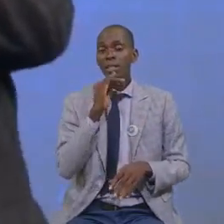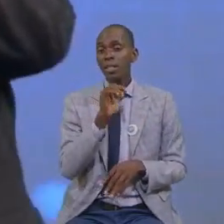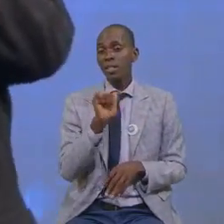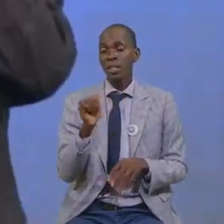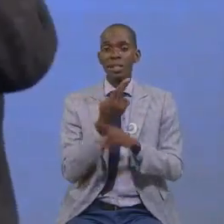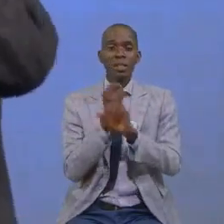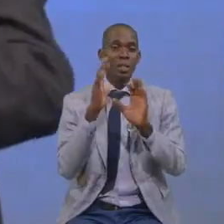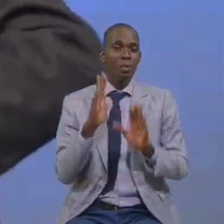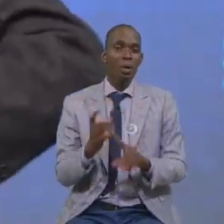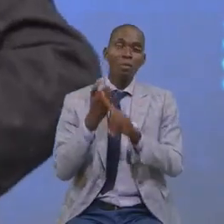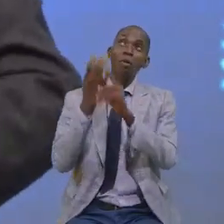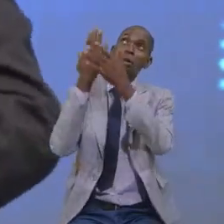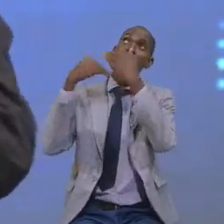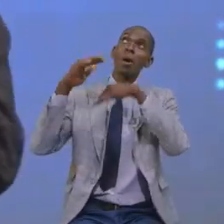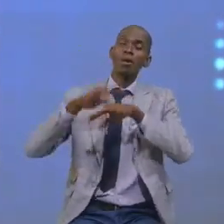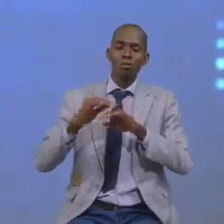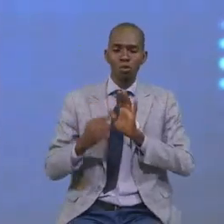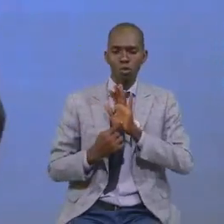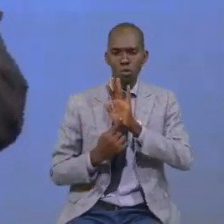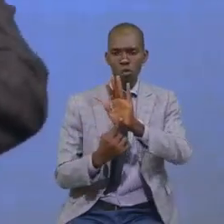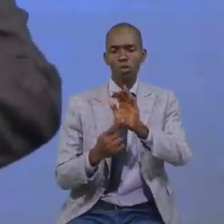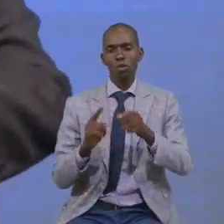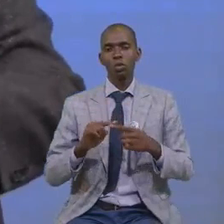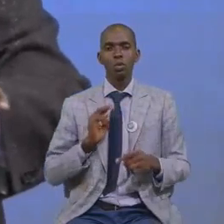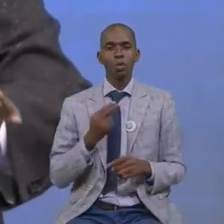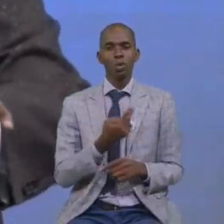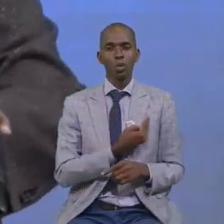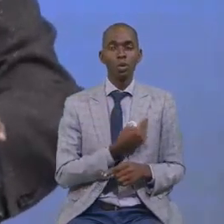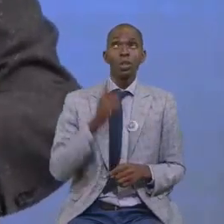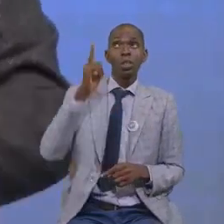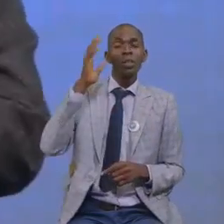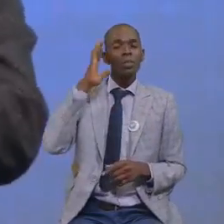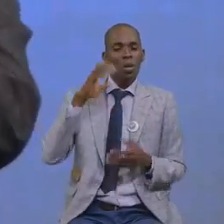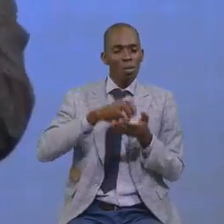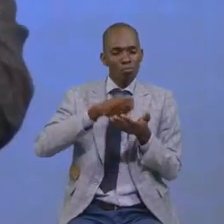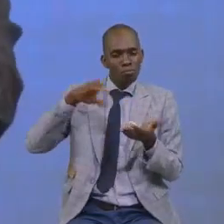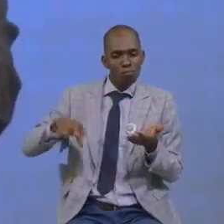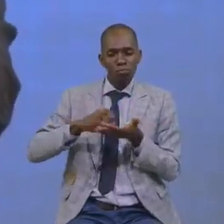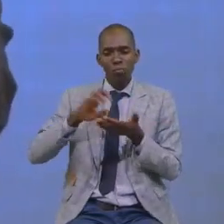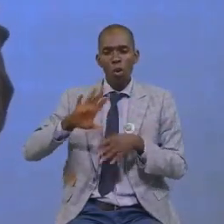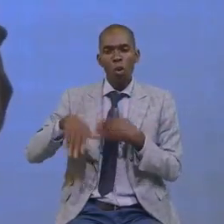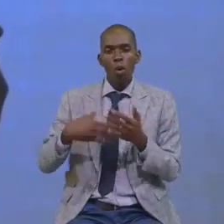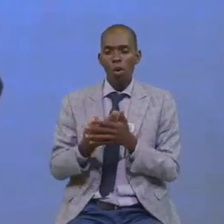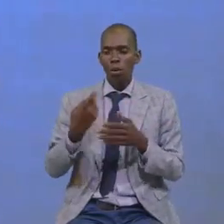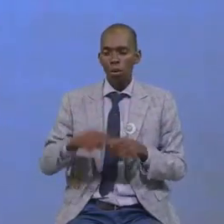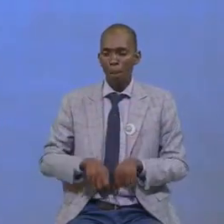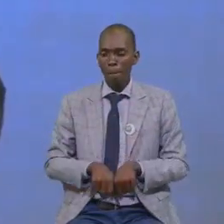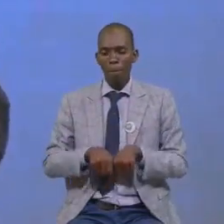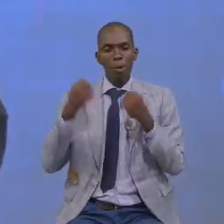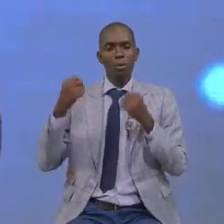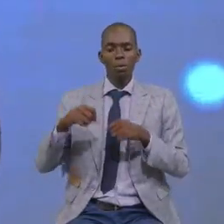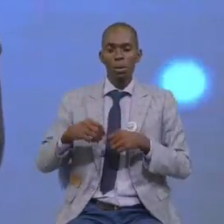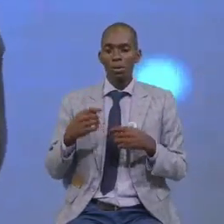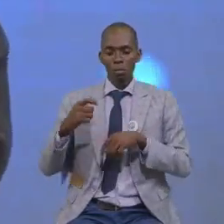from heaven revealed unto us. He will take all those broken bones and mend them tonight